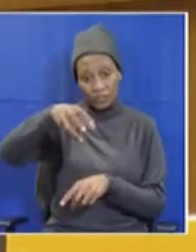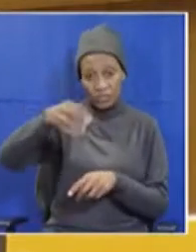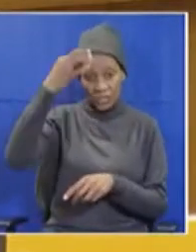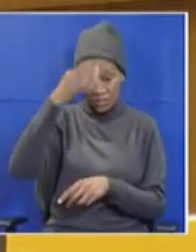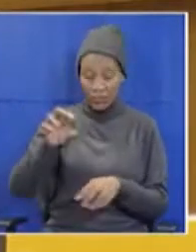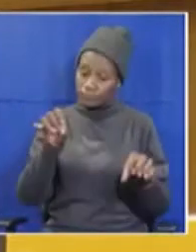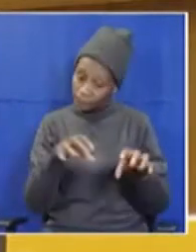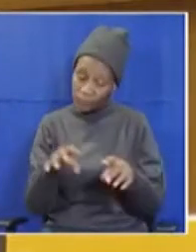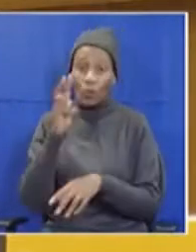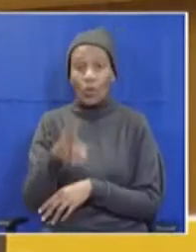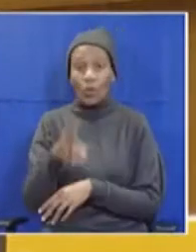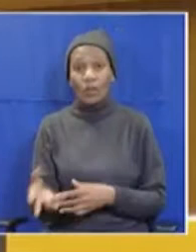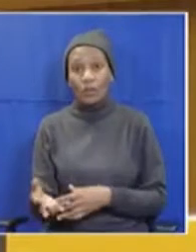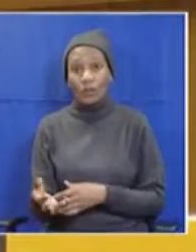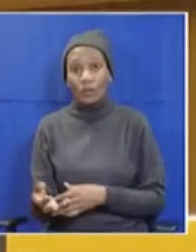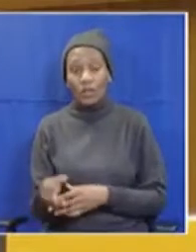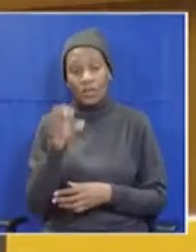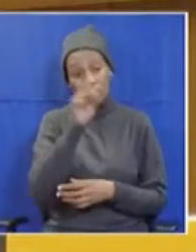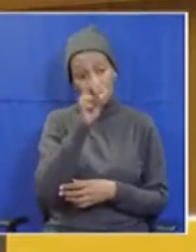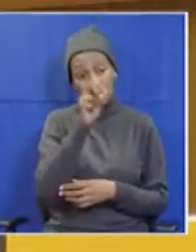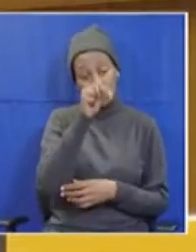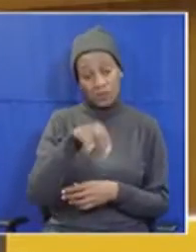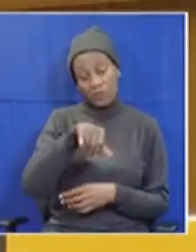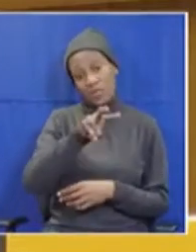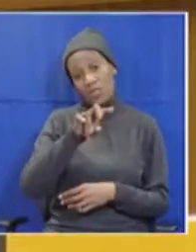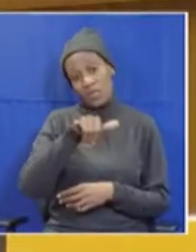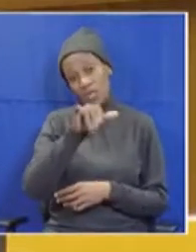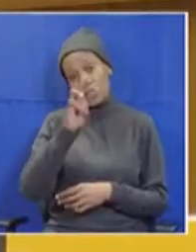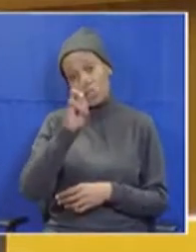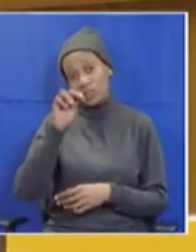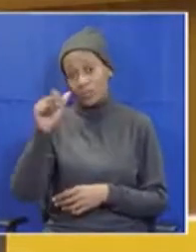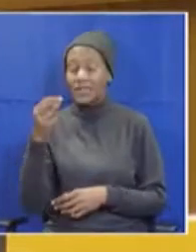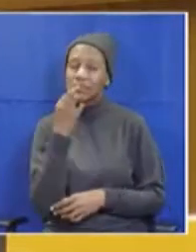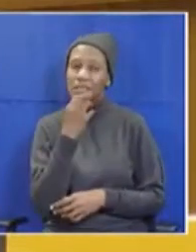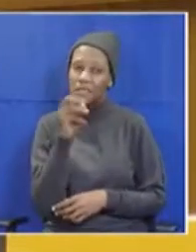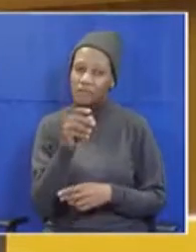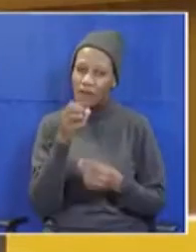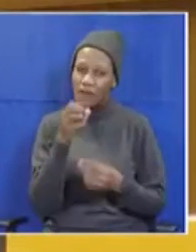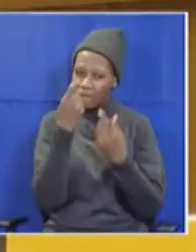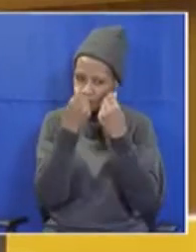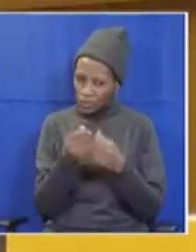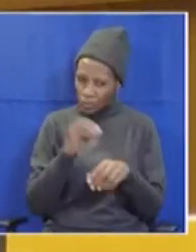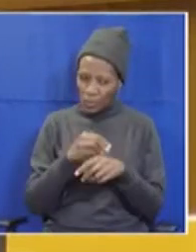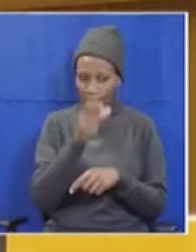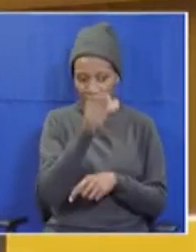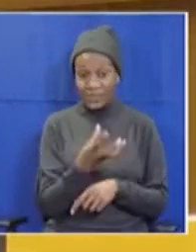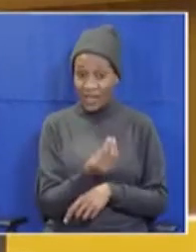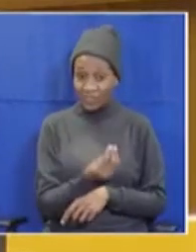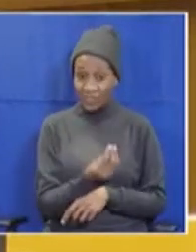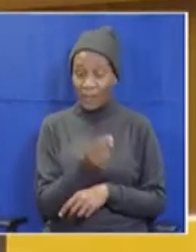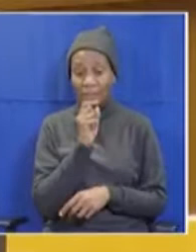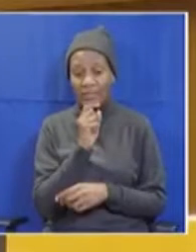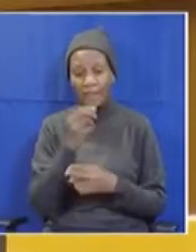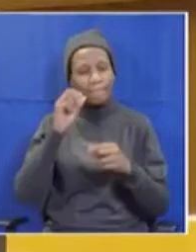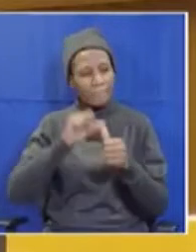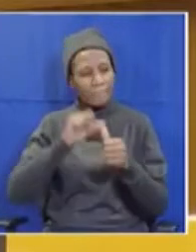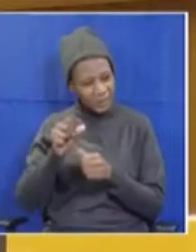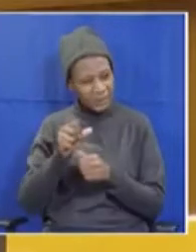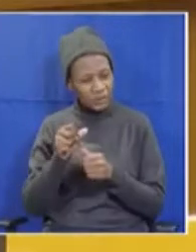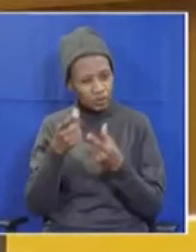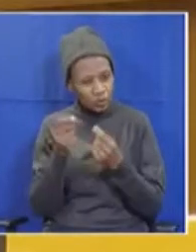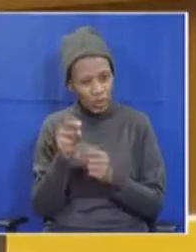directly, with Snyman noting that when one has financial pressure, capital investment is the first thing to